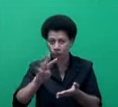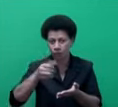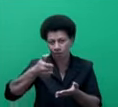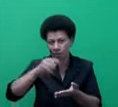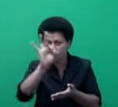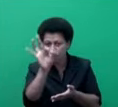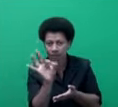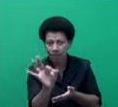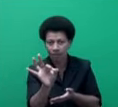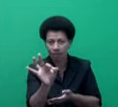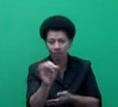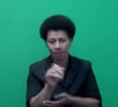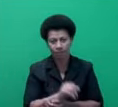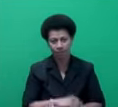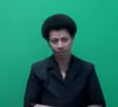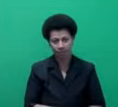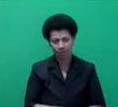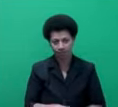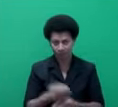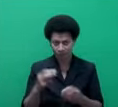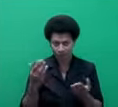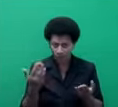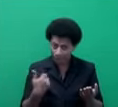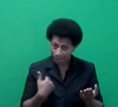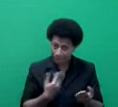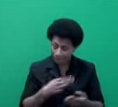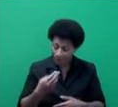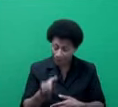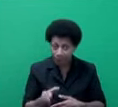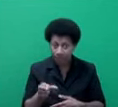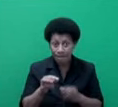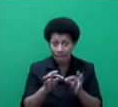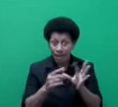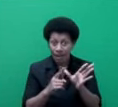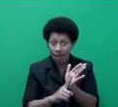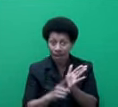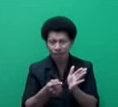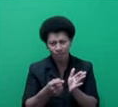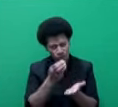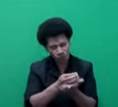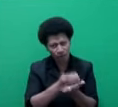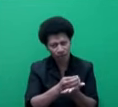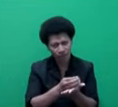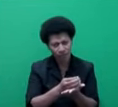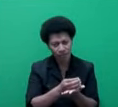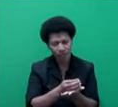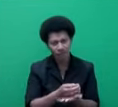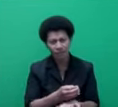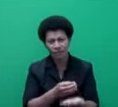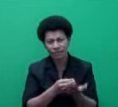84.6%. And Minister Bala is correct, sir. Only 0.75% of the votes cast were